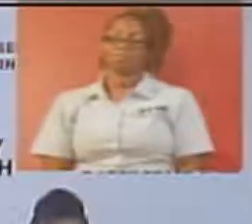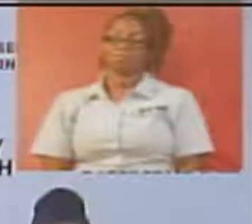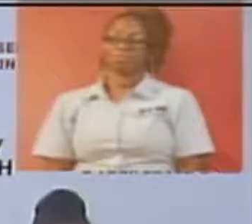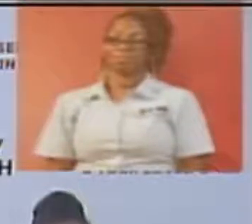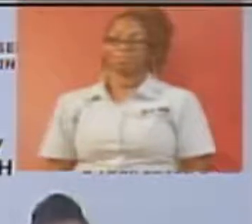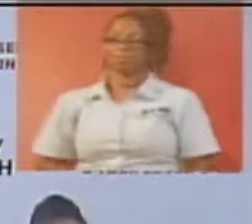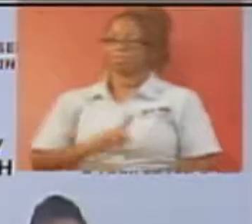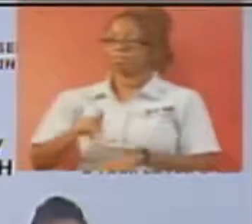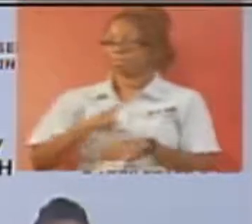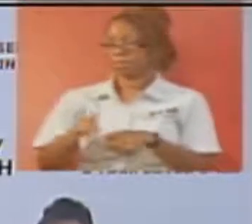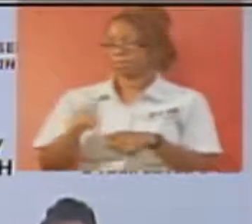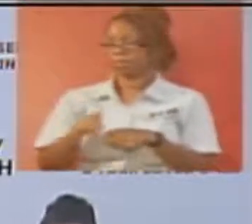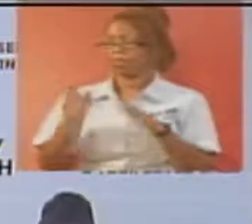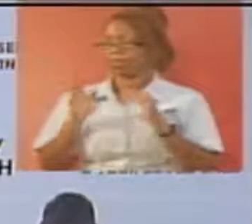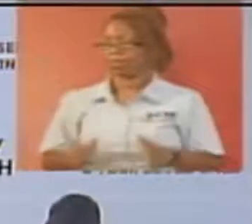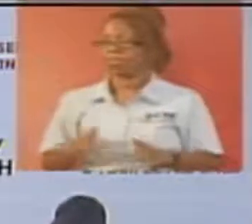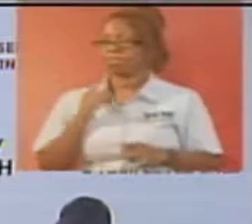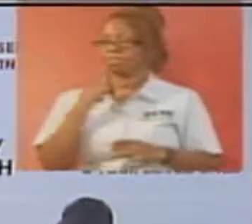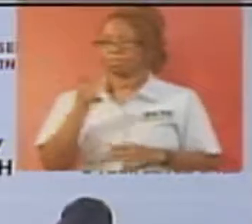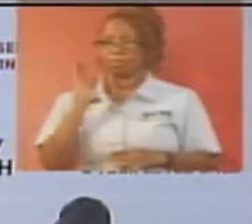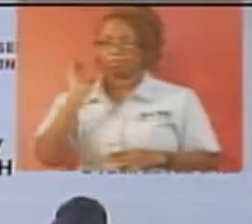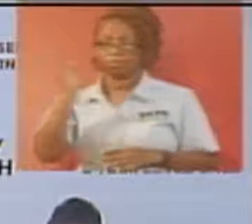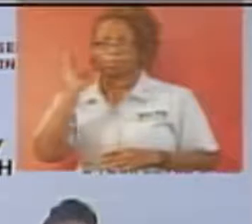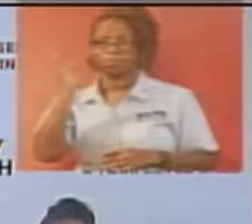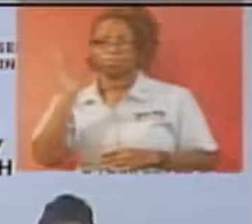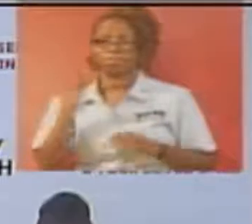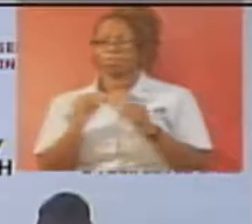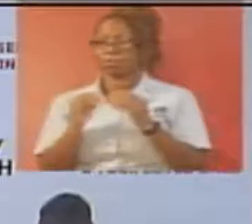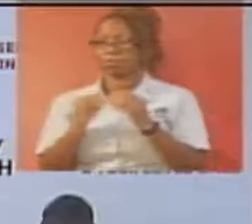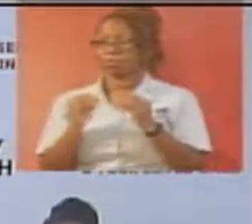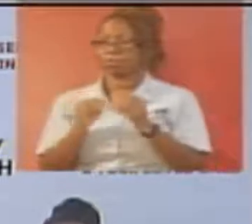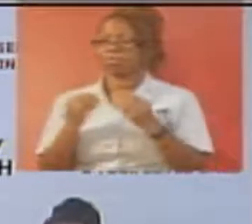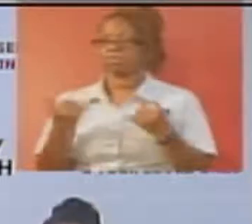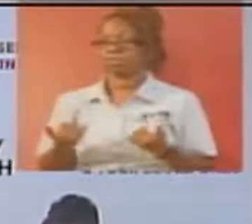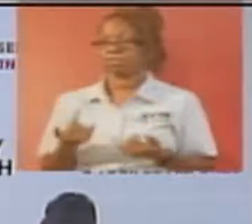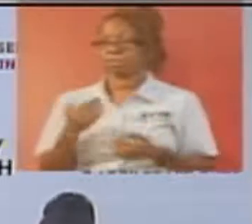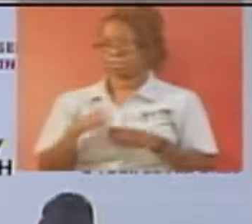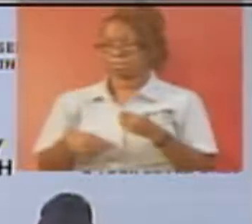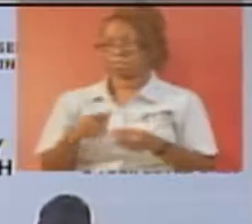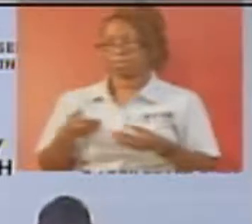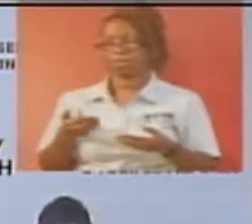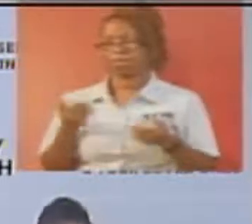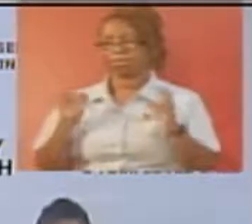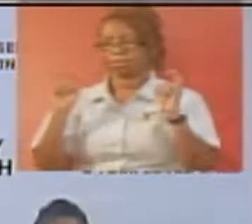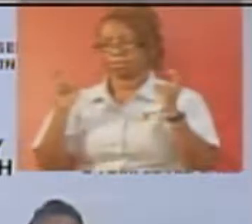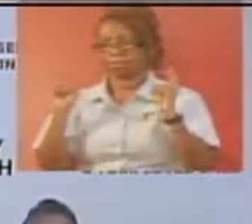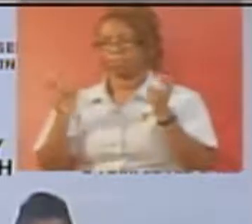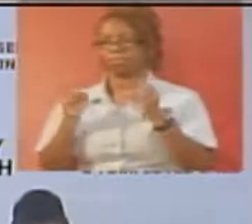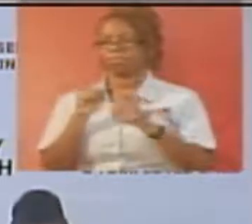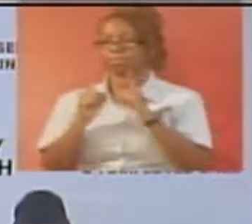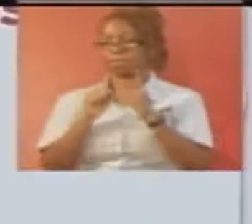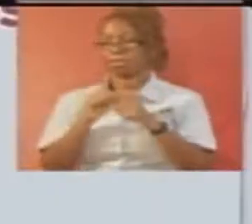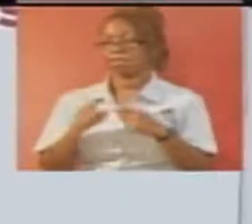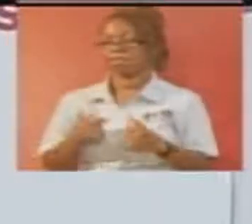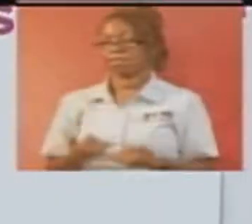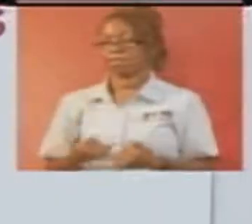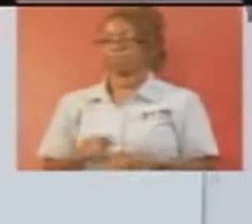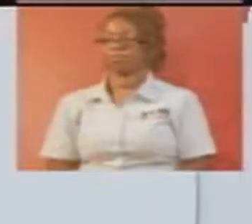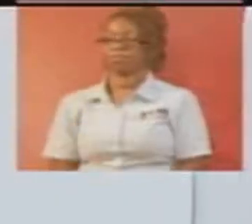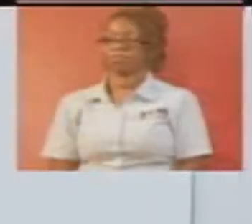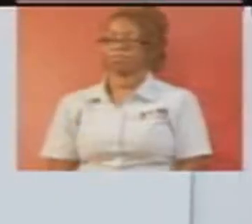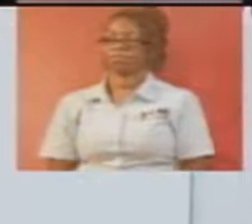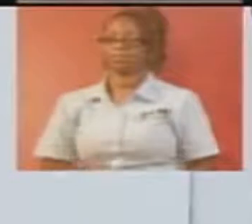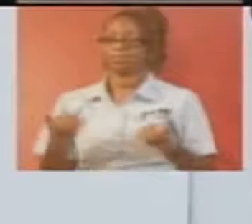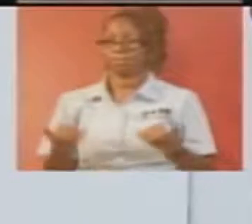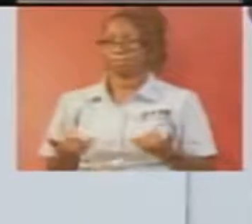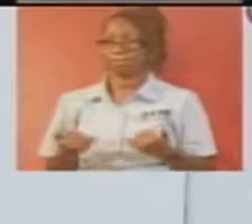topic. Thank you, Mr. Alexander, and good morning to the members of the media and the viewing public. Now, vaccines are among